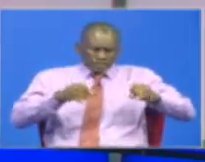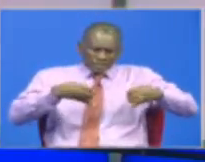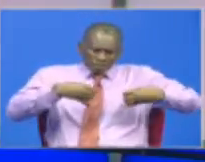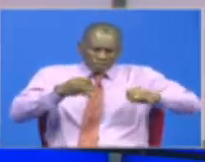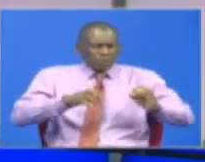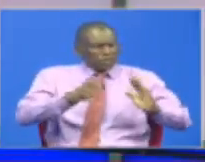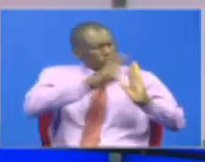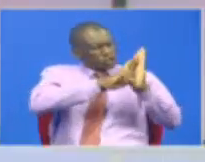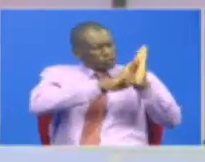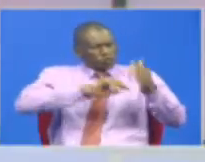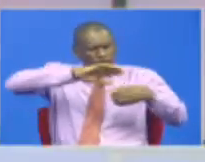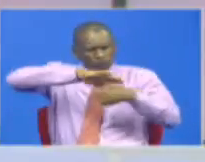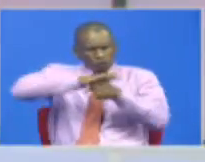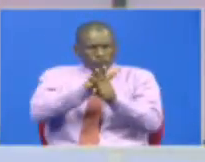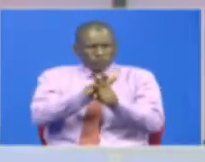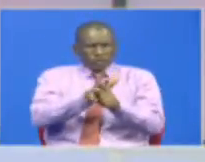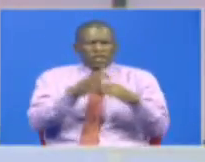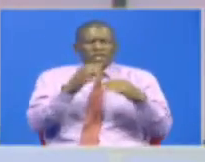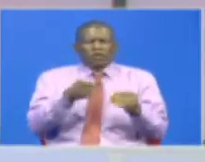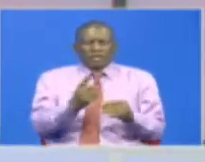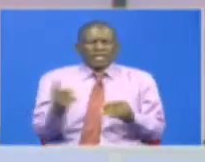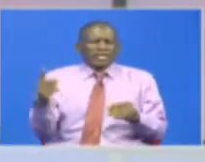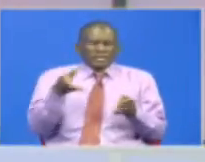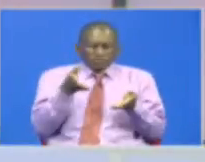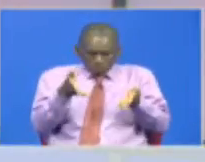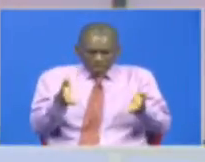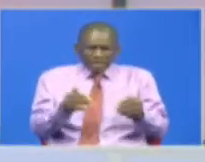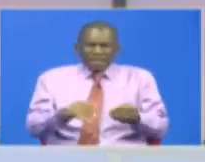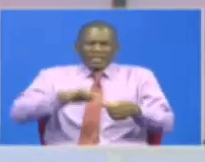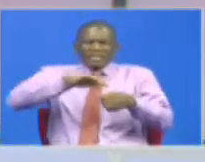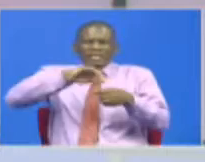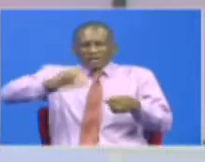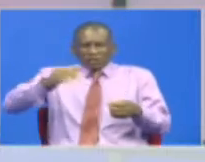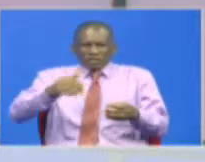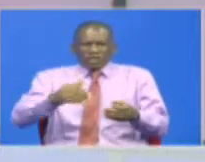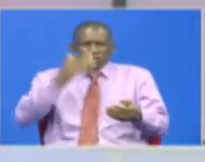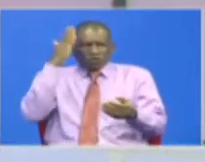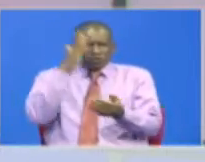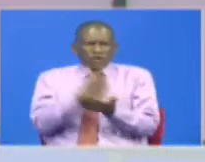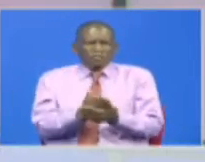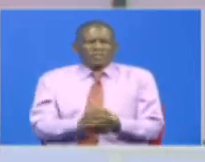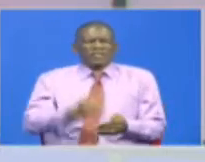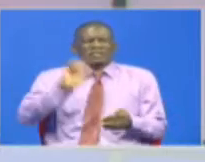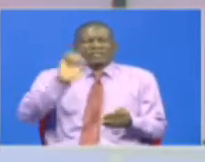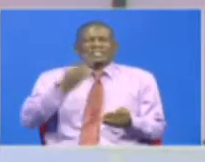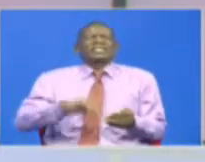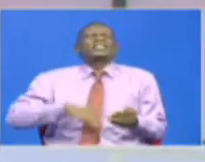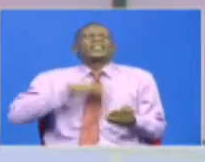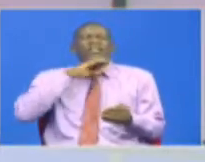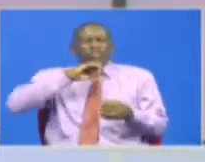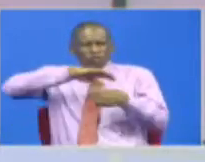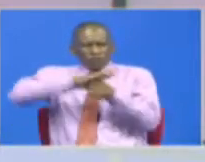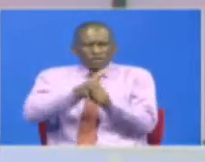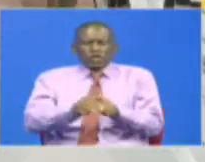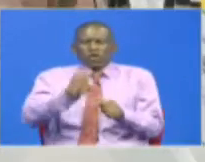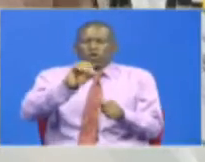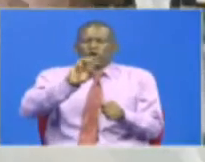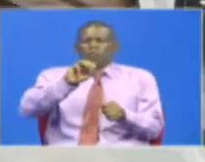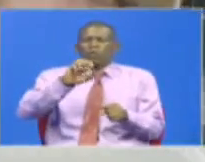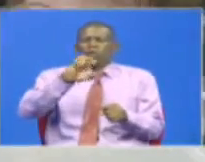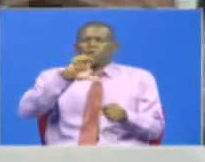guidelines. This comes on a day that the county recorded its first COVID-19 related death. Eunice Omolo has more.